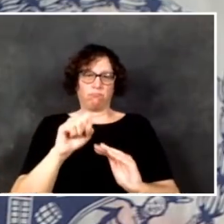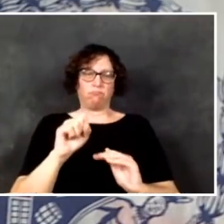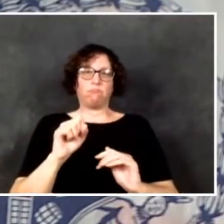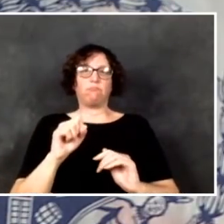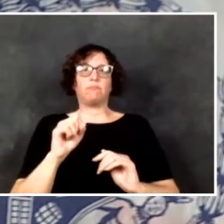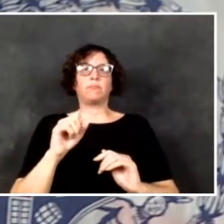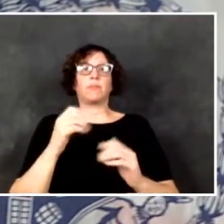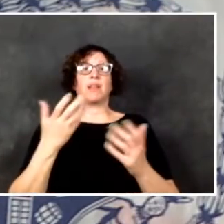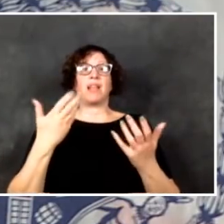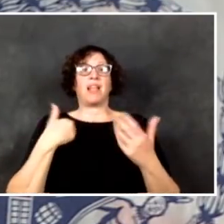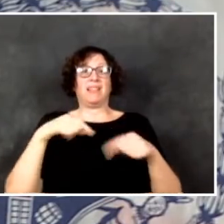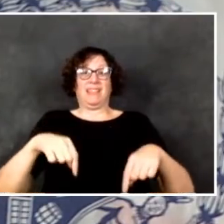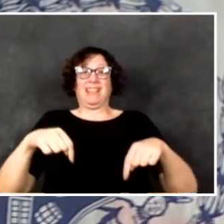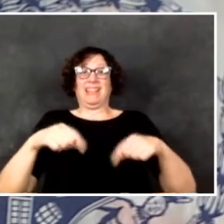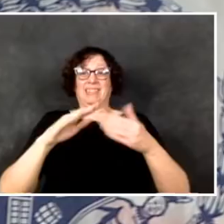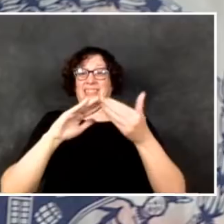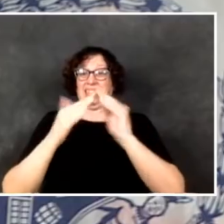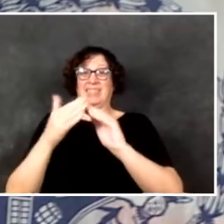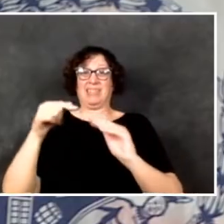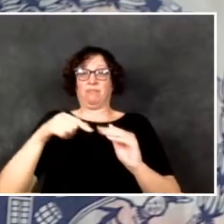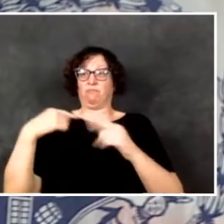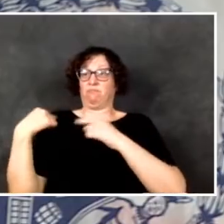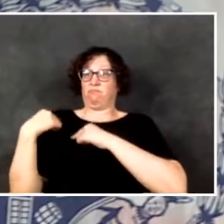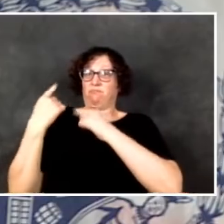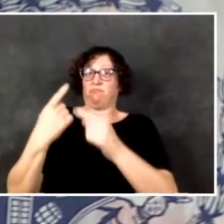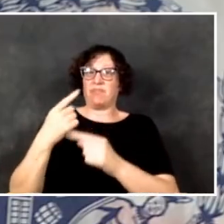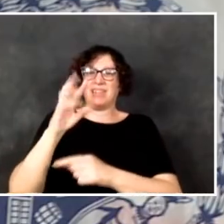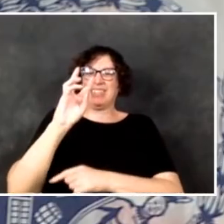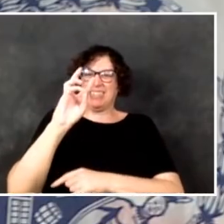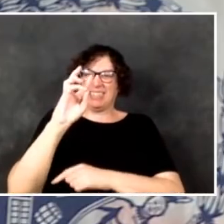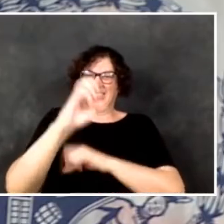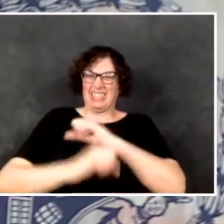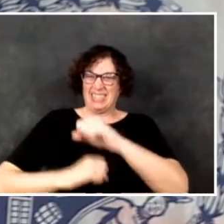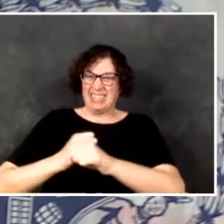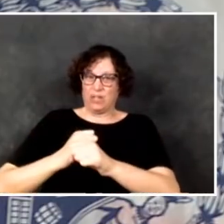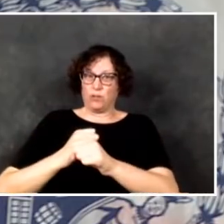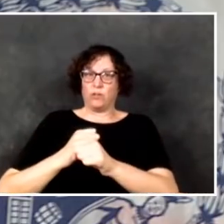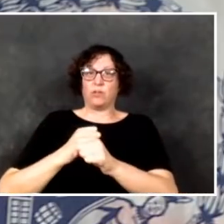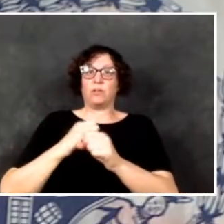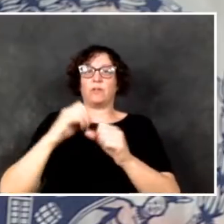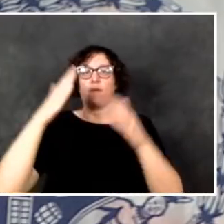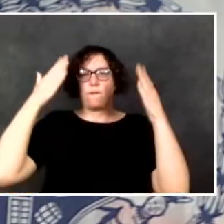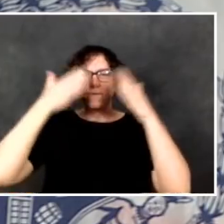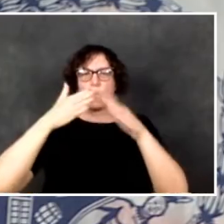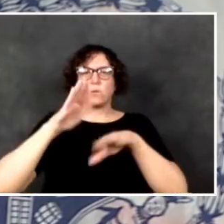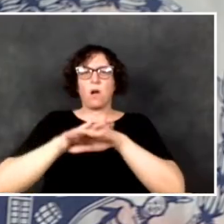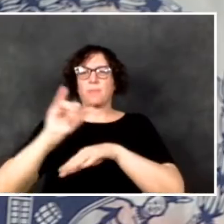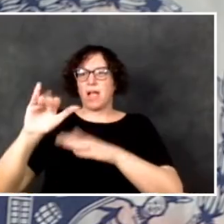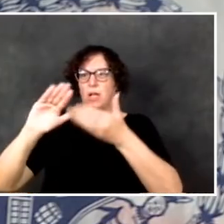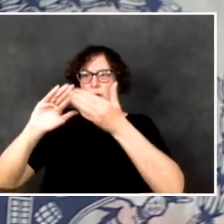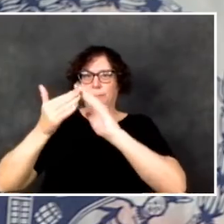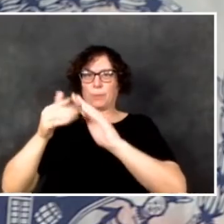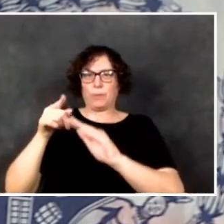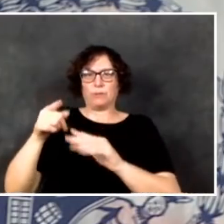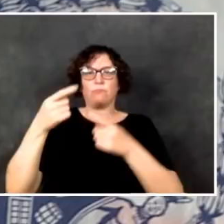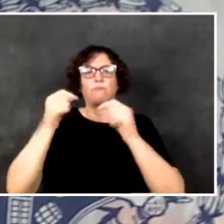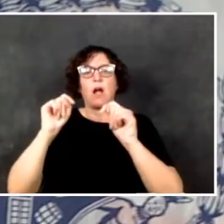last 6+ years, tried every way we can to respect them, to acknowledge them, to value them, to support them.